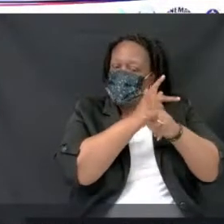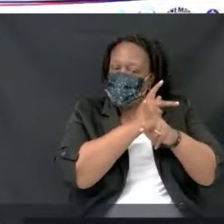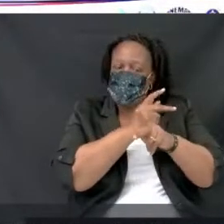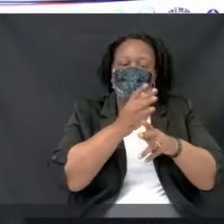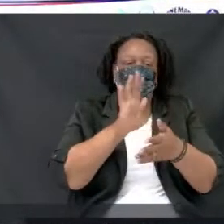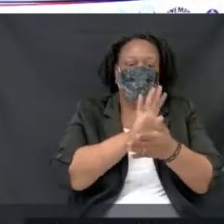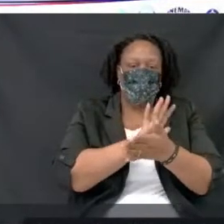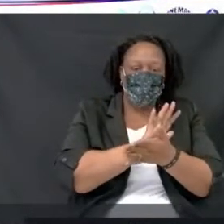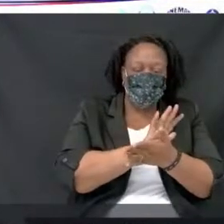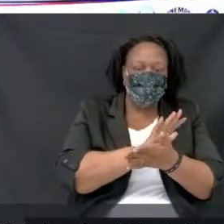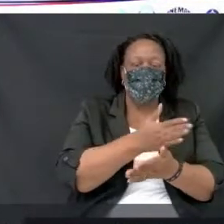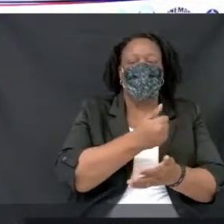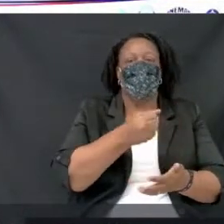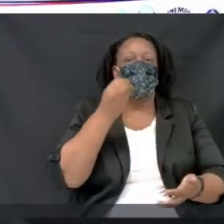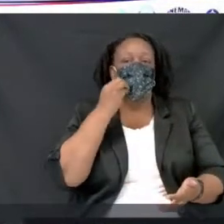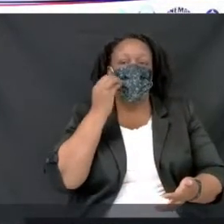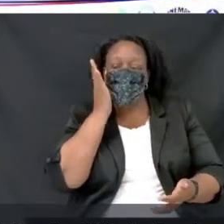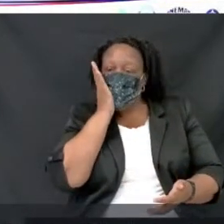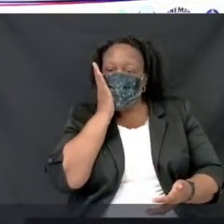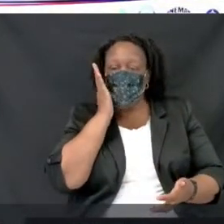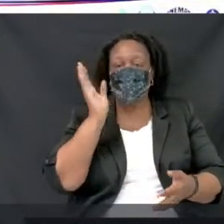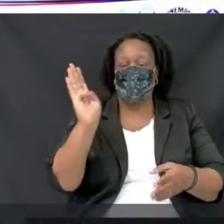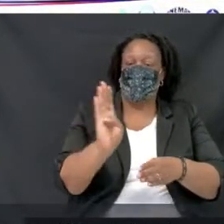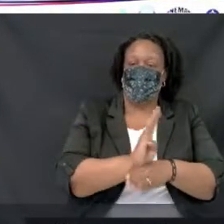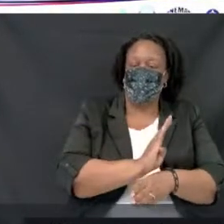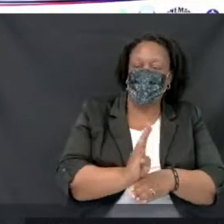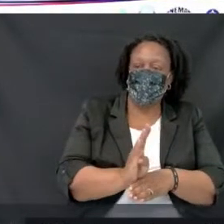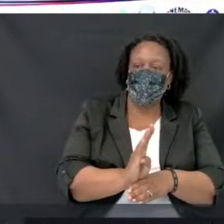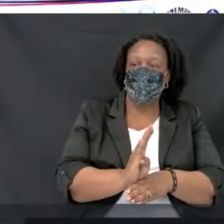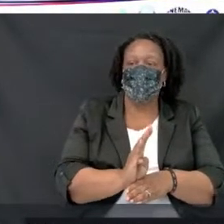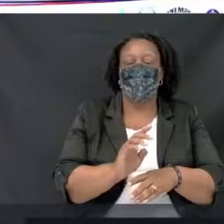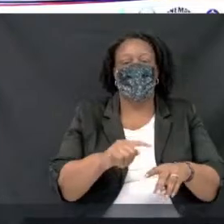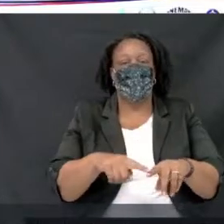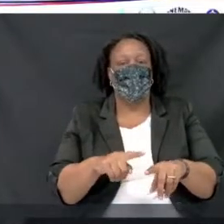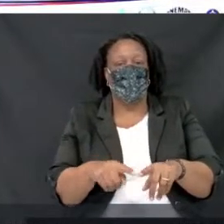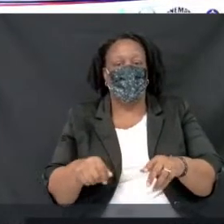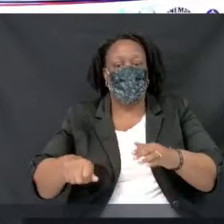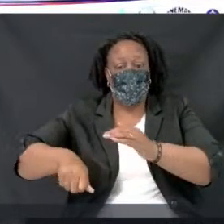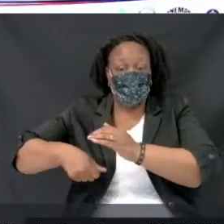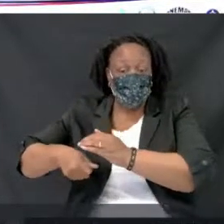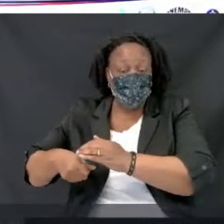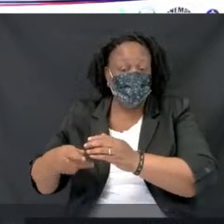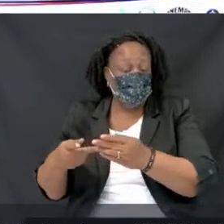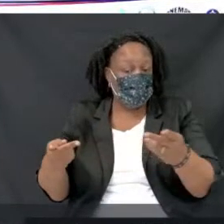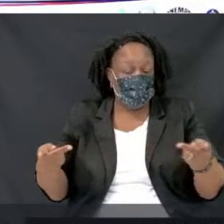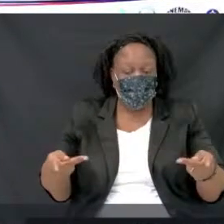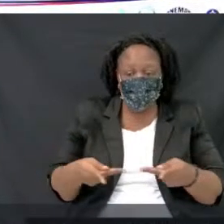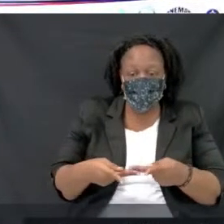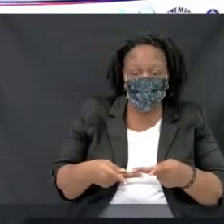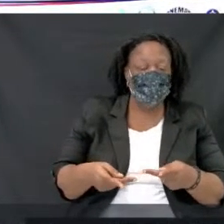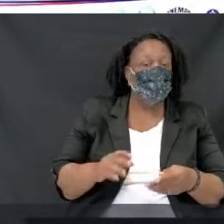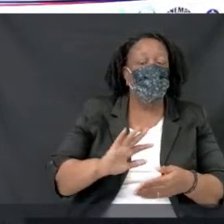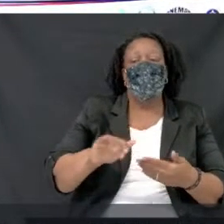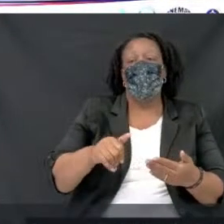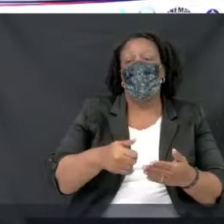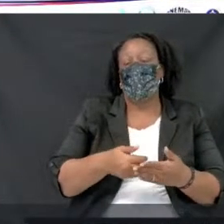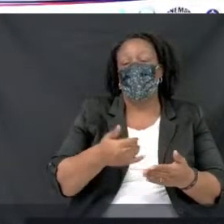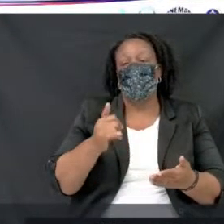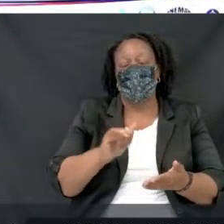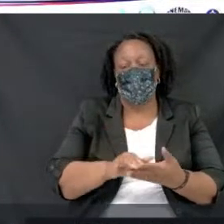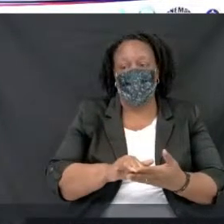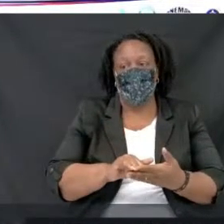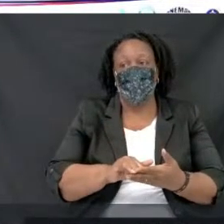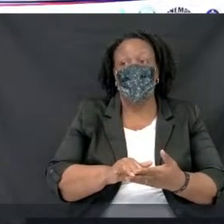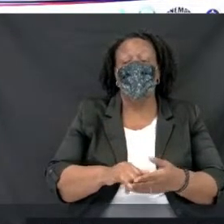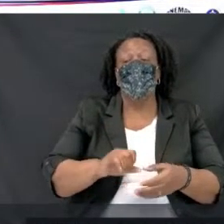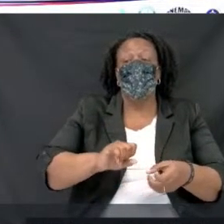hotels, guest house, places of business, places of quarantine, places of isolation, and other relevant locations or facilities for